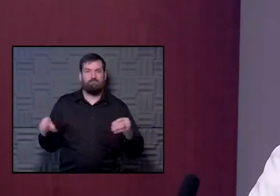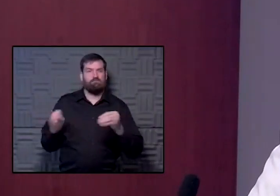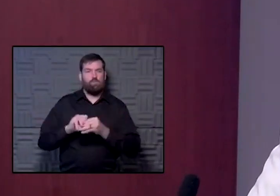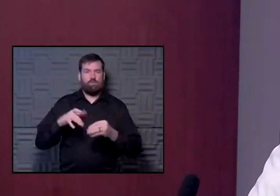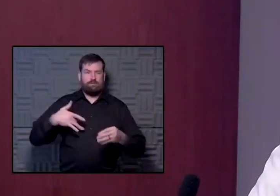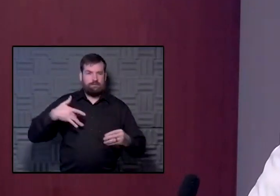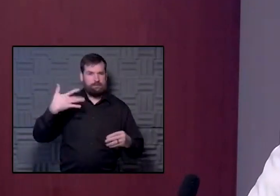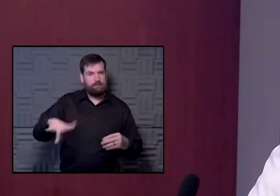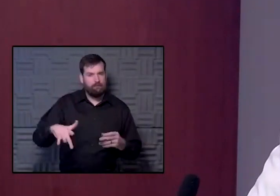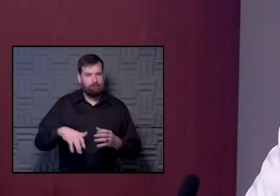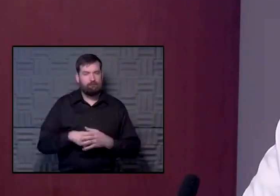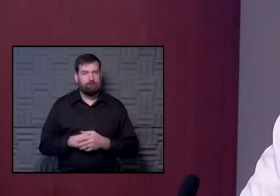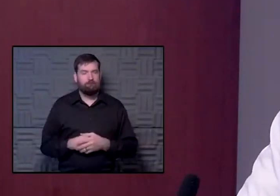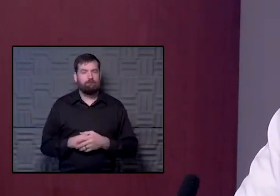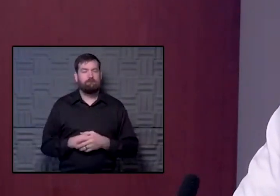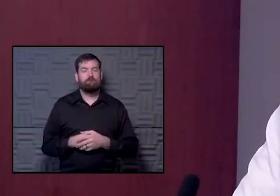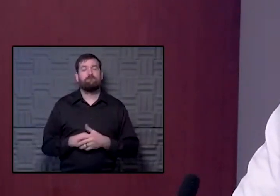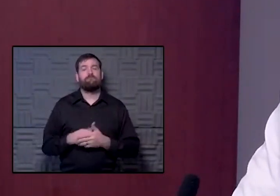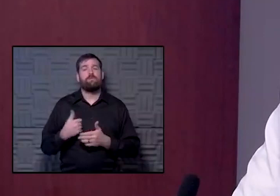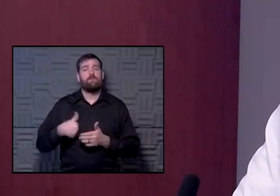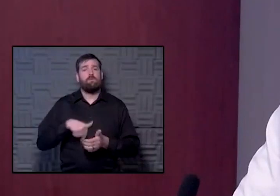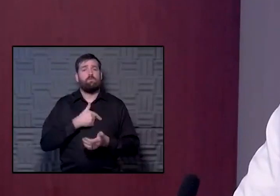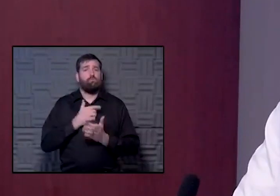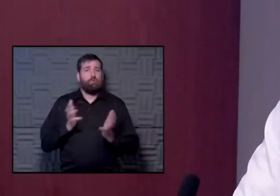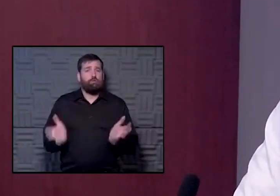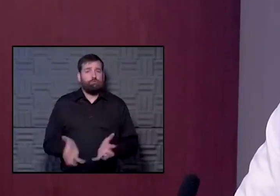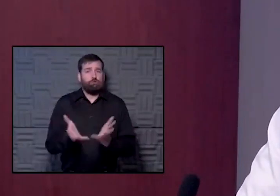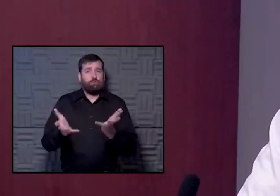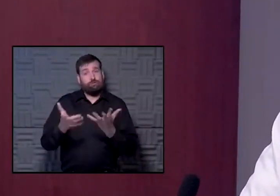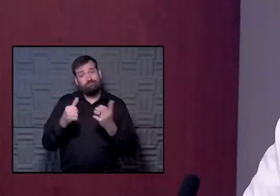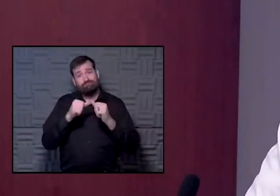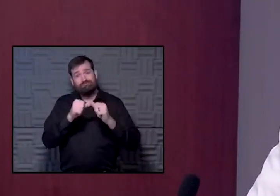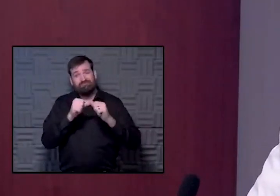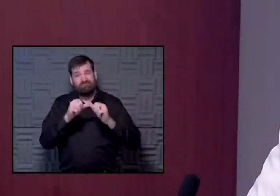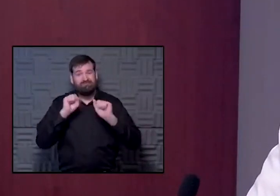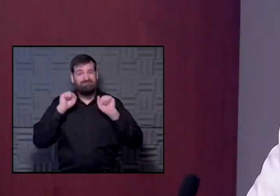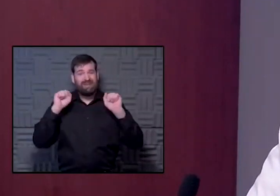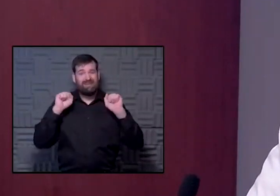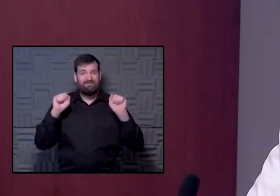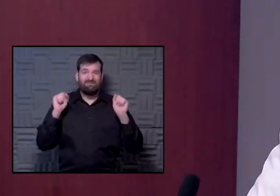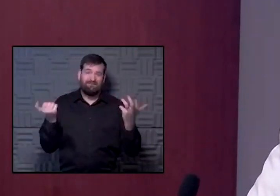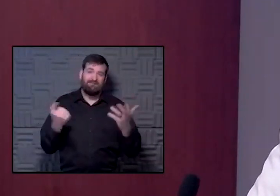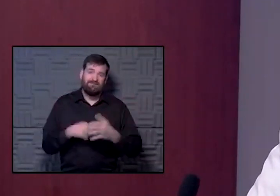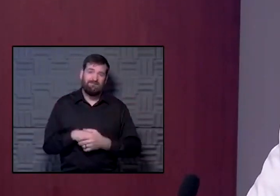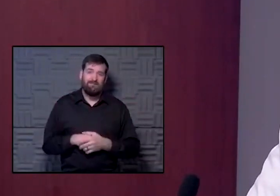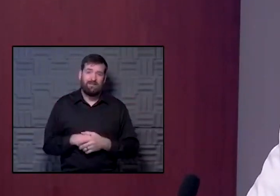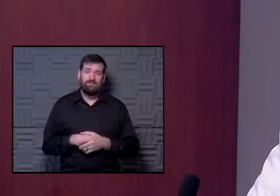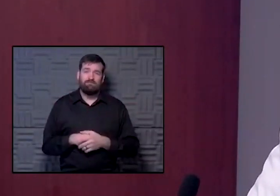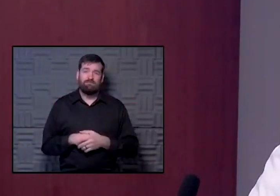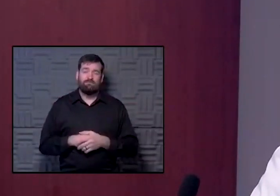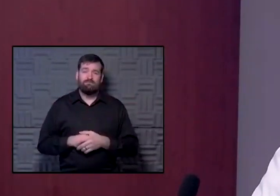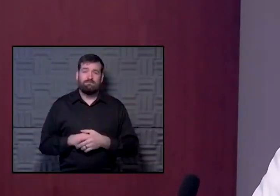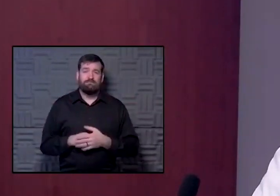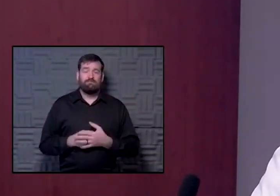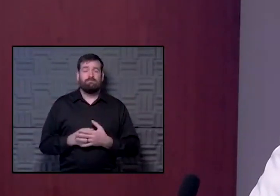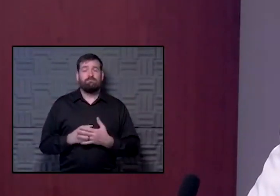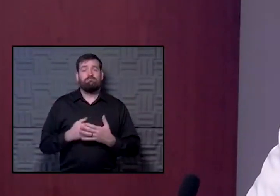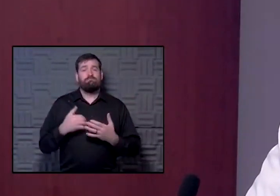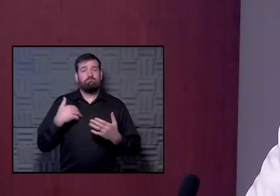sensitivity. We encourage our patients, though, to keep active. And that's the number one thing, because we know